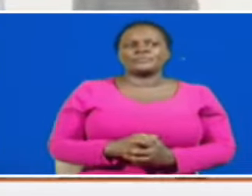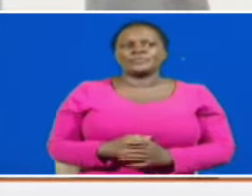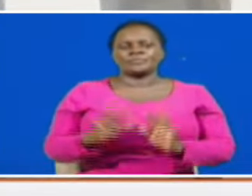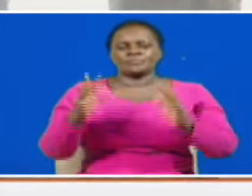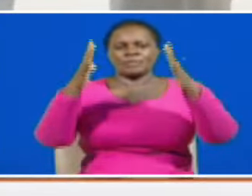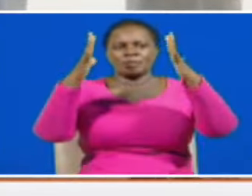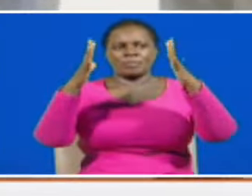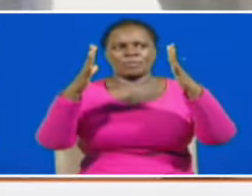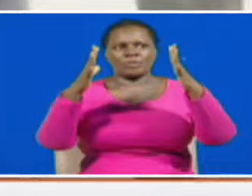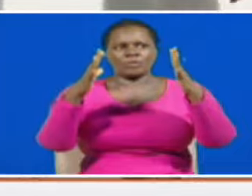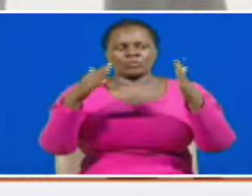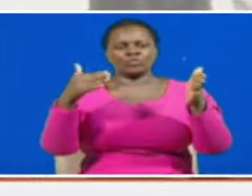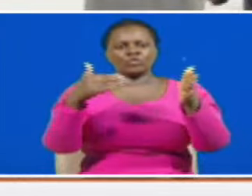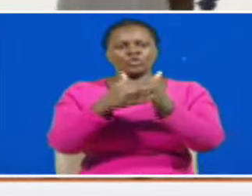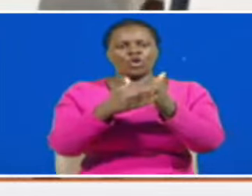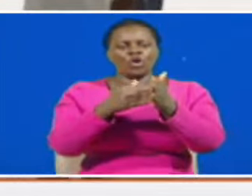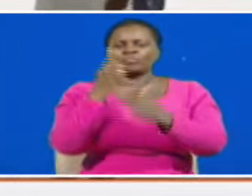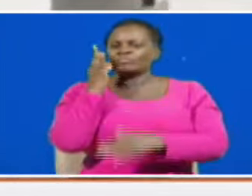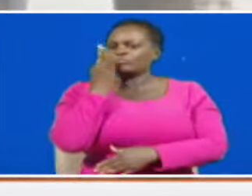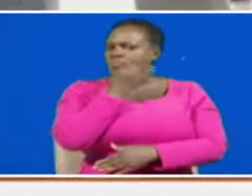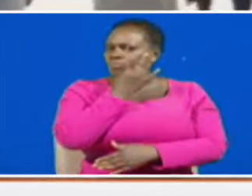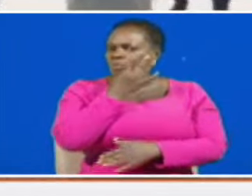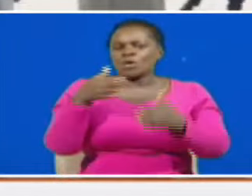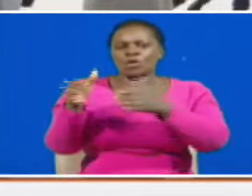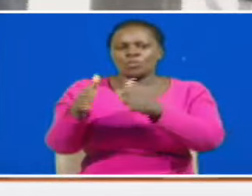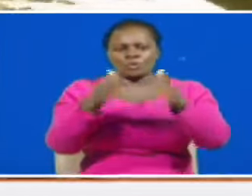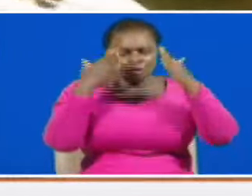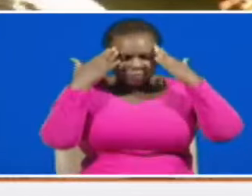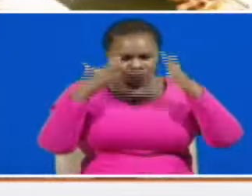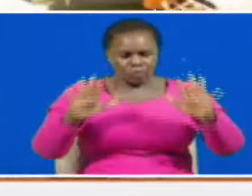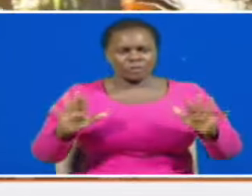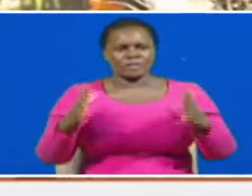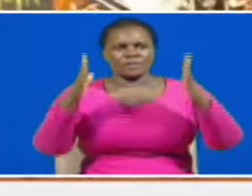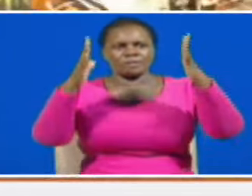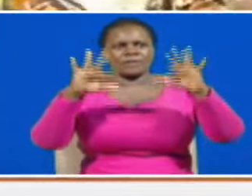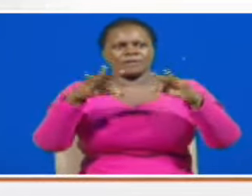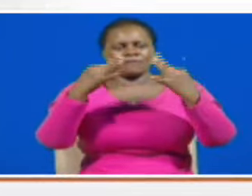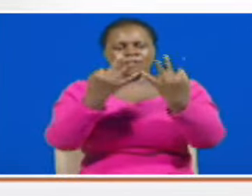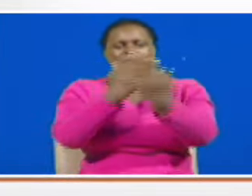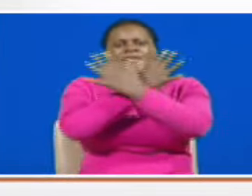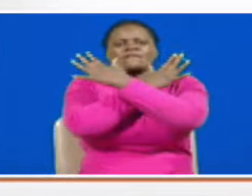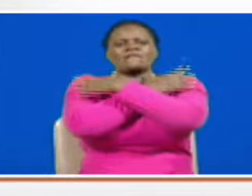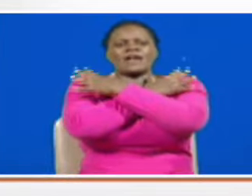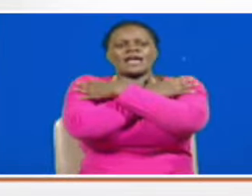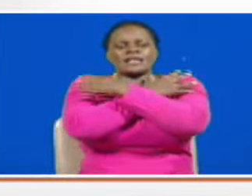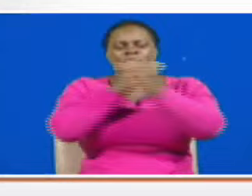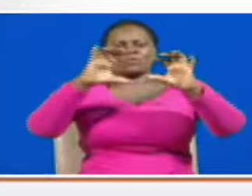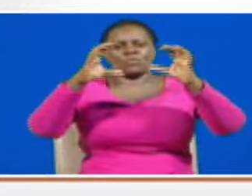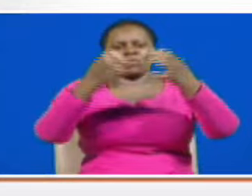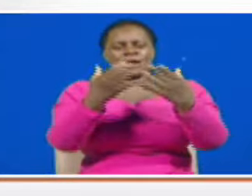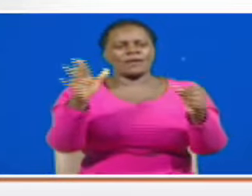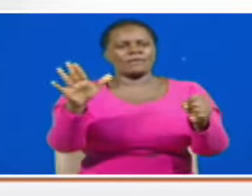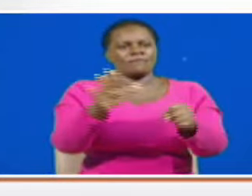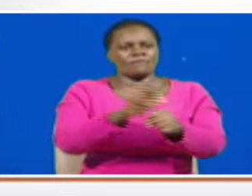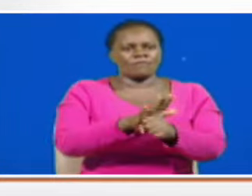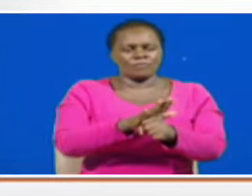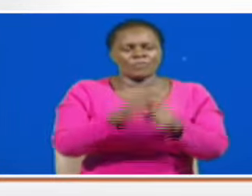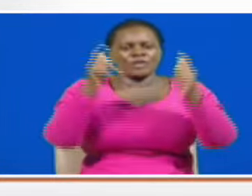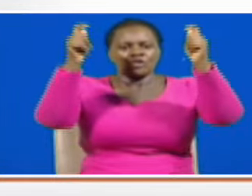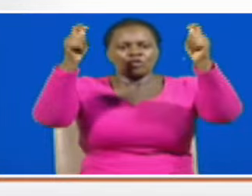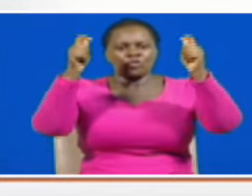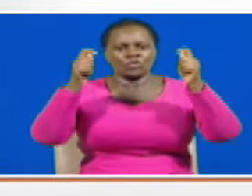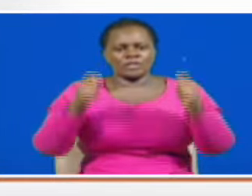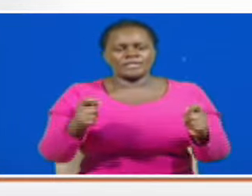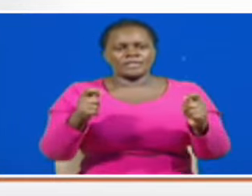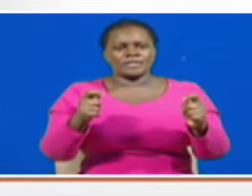to break the fast and an opportunity for Muslims to celebrate with the family and friends around the world. In a Gazette